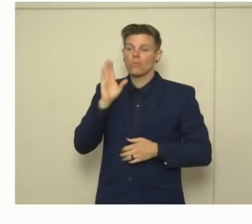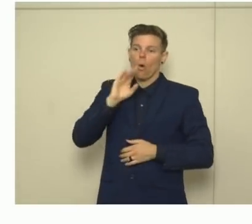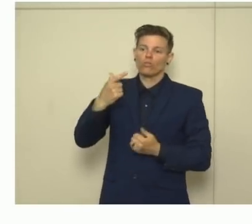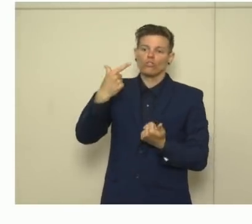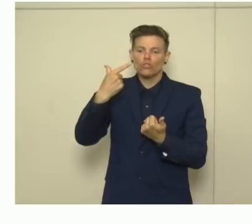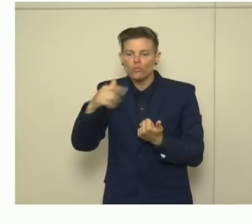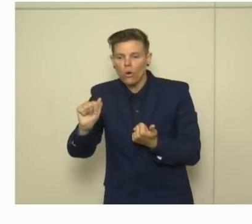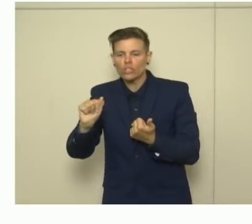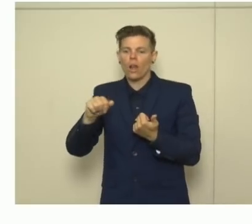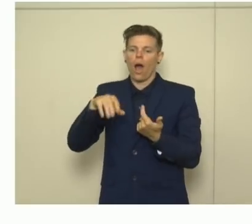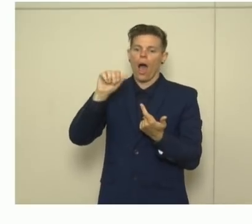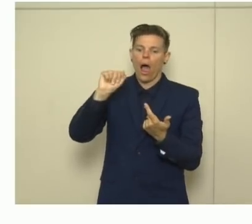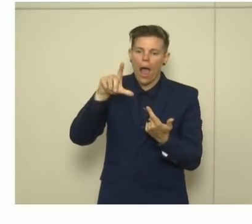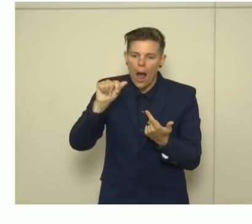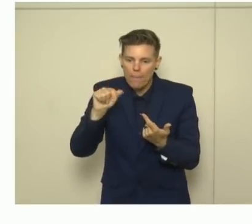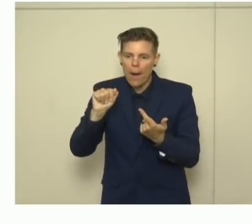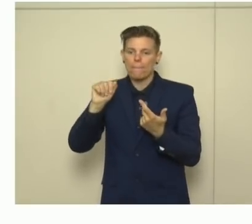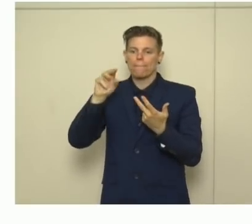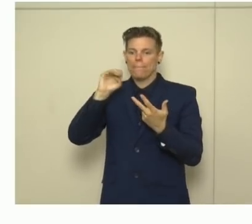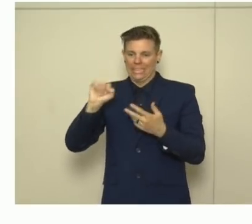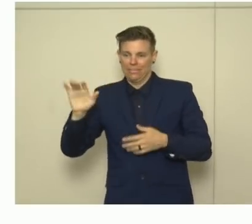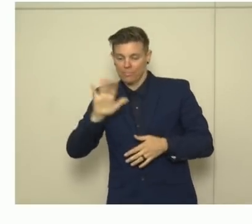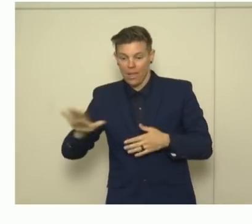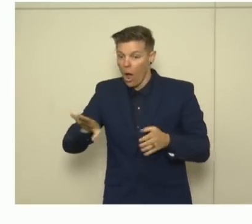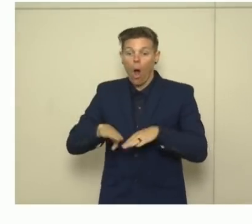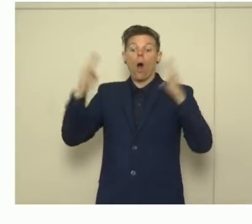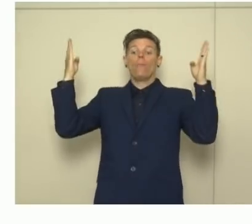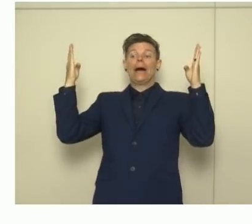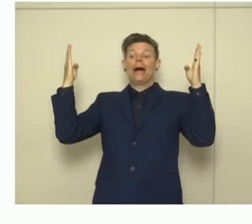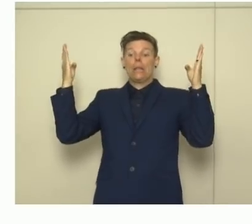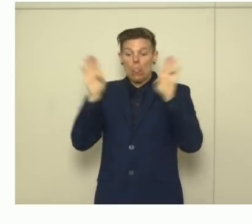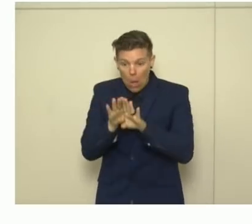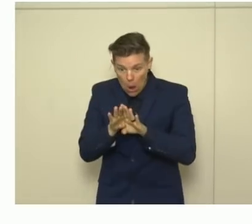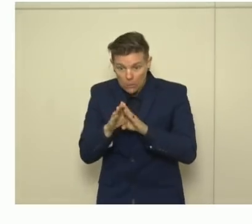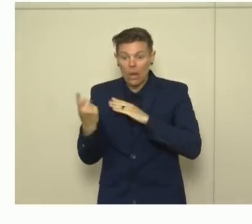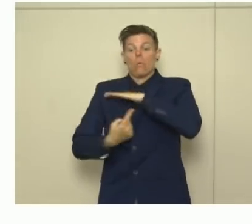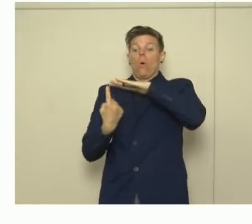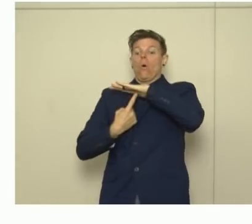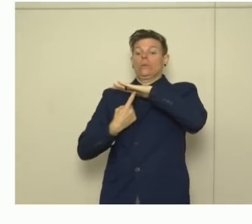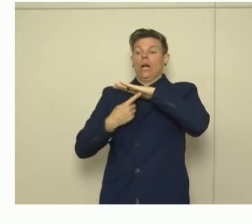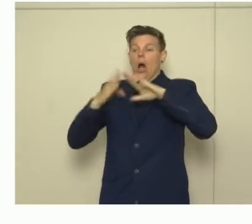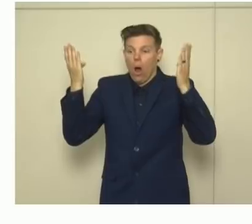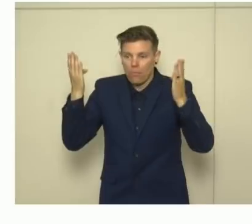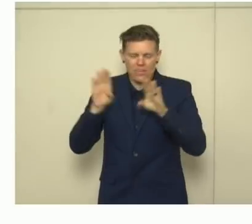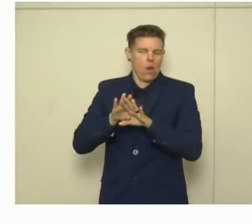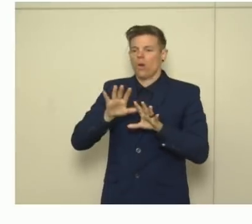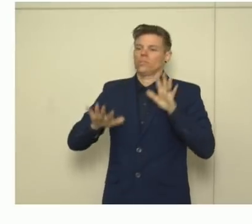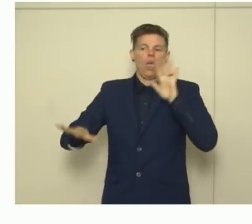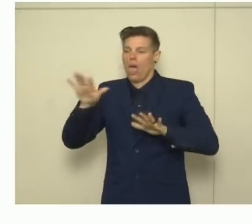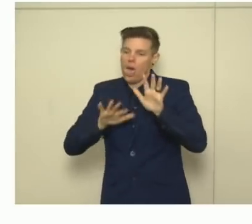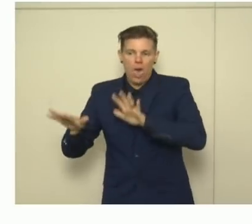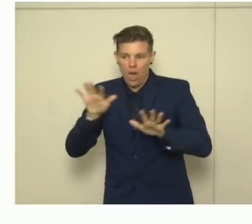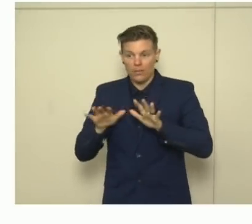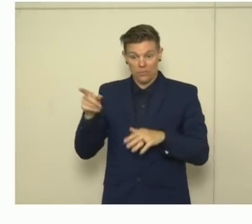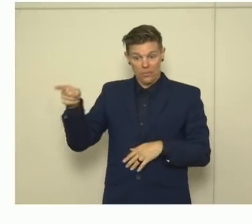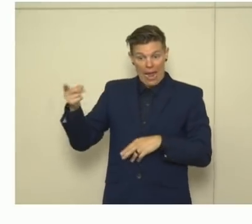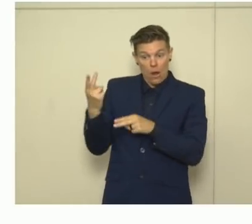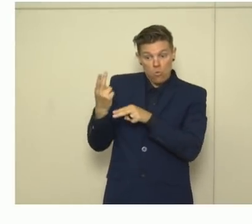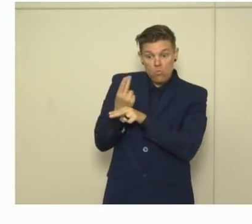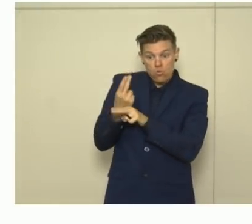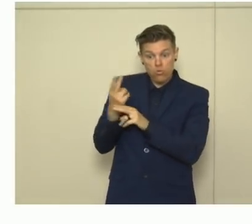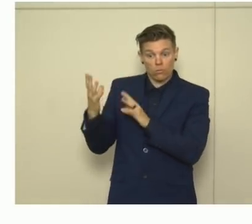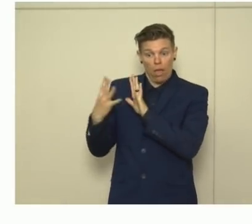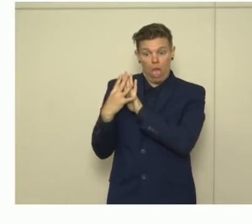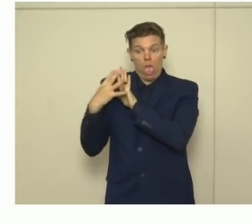and quarantine people. I do want to say if they had had our gating criteria and used them, they never would have reopened schools the way they